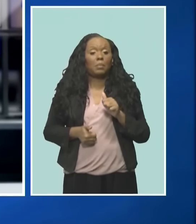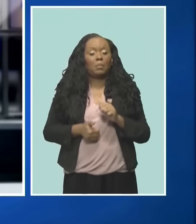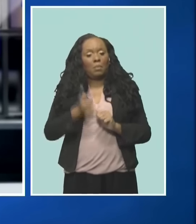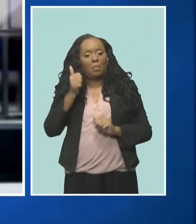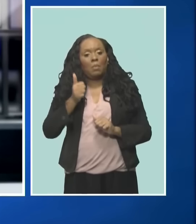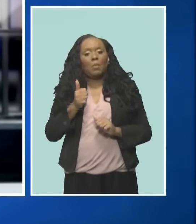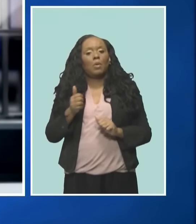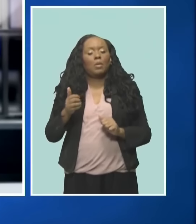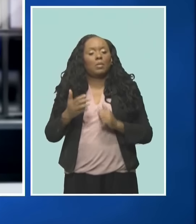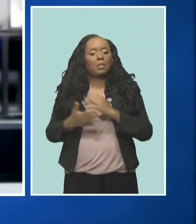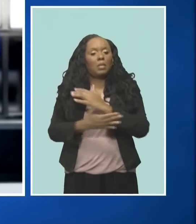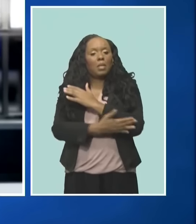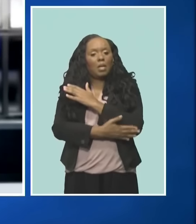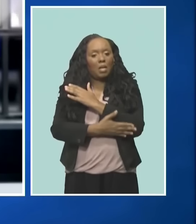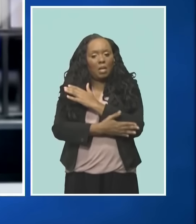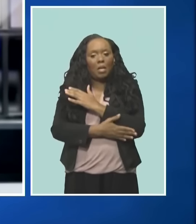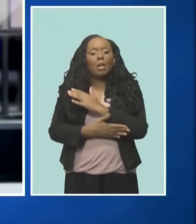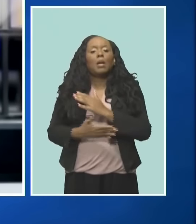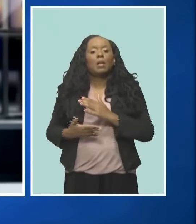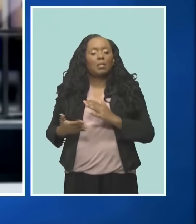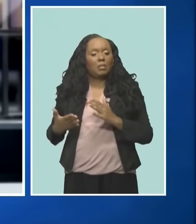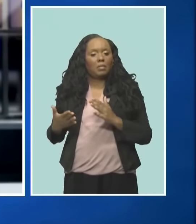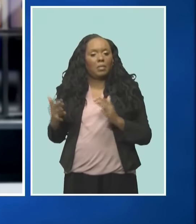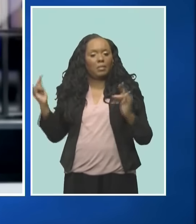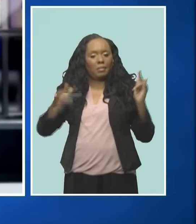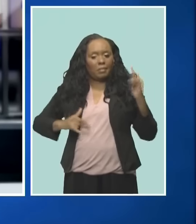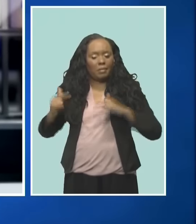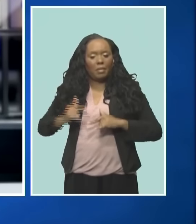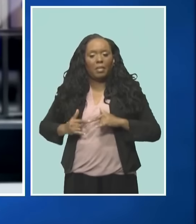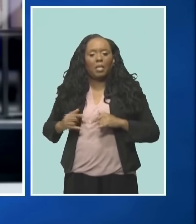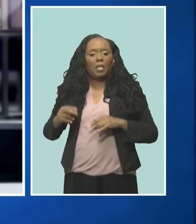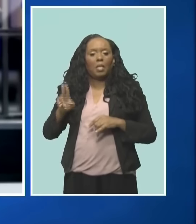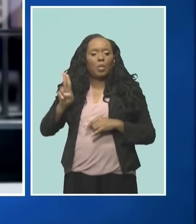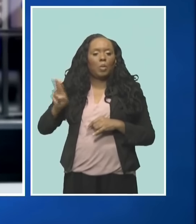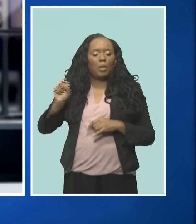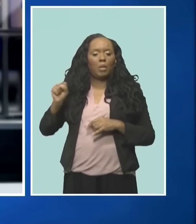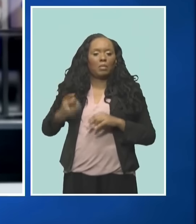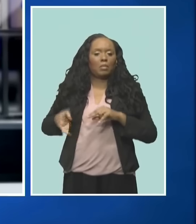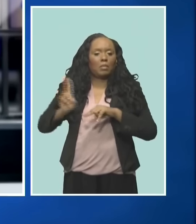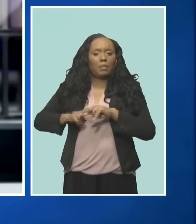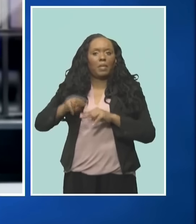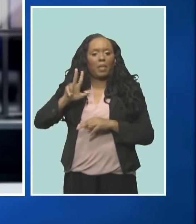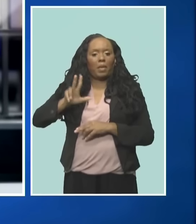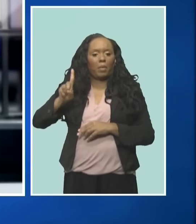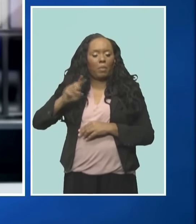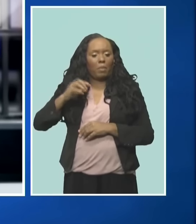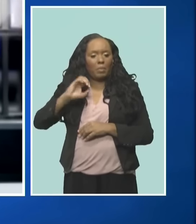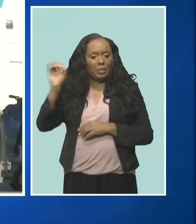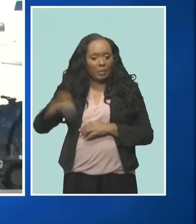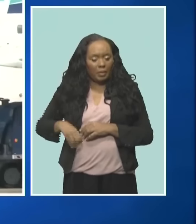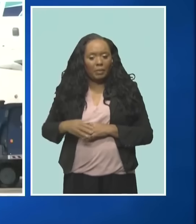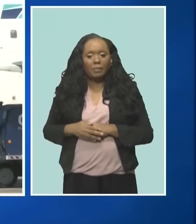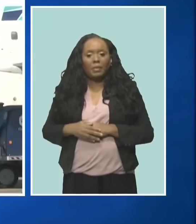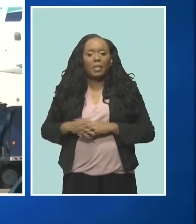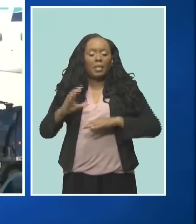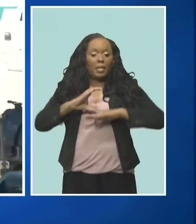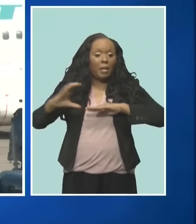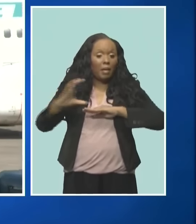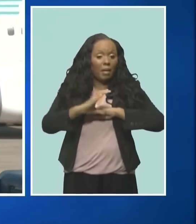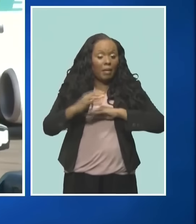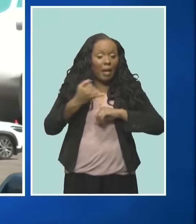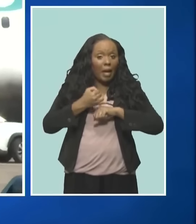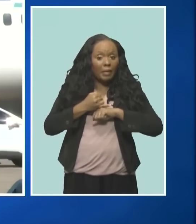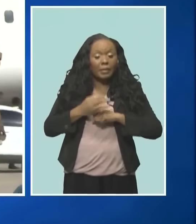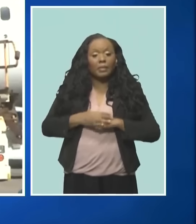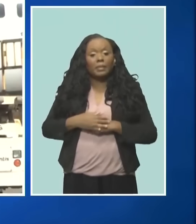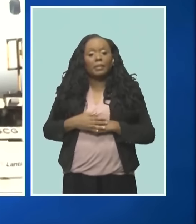a significant increase, with the USA arrivals increasing by 31% and both CARICOM and Canada arrivals